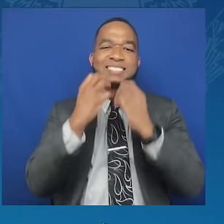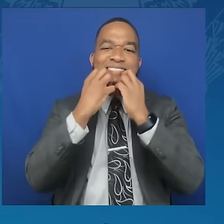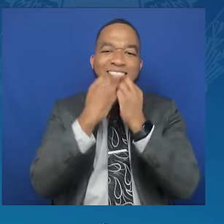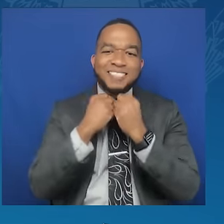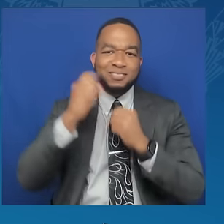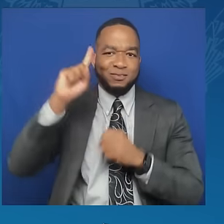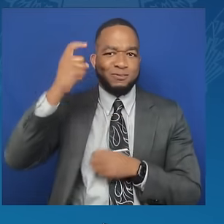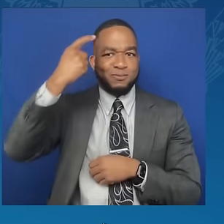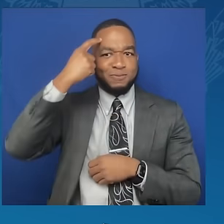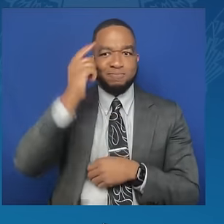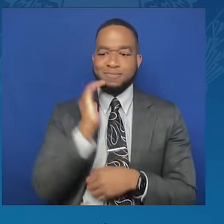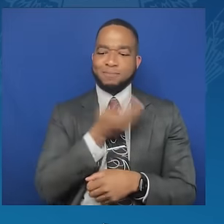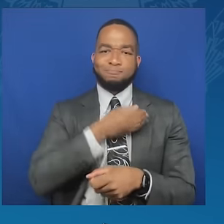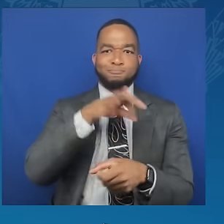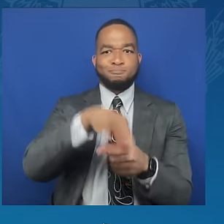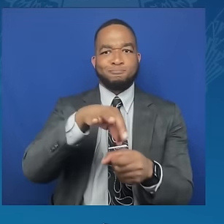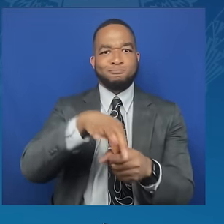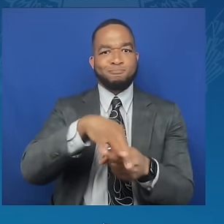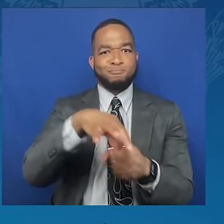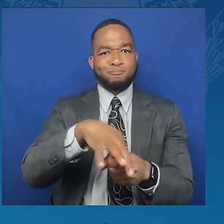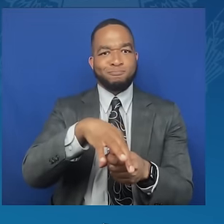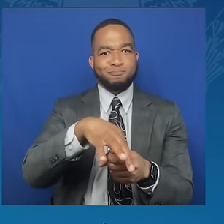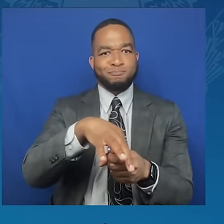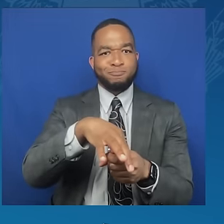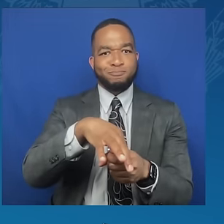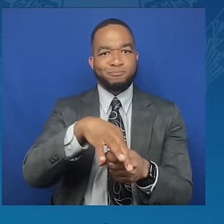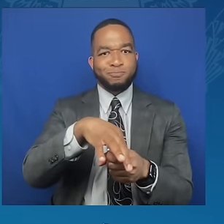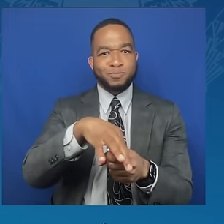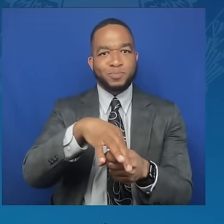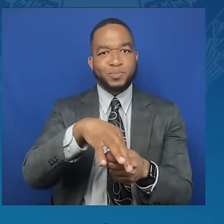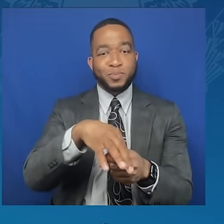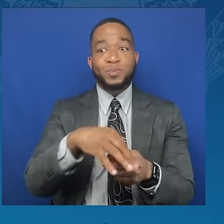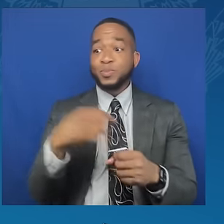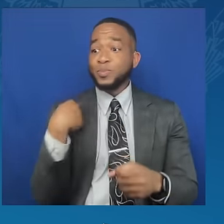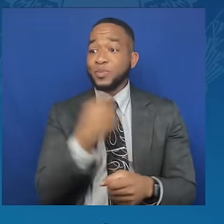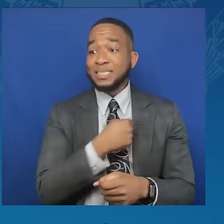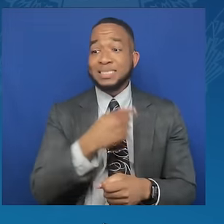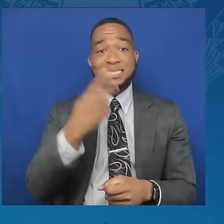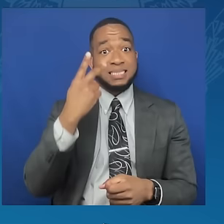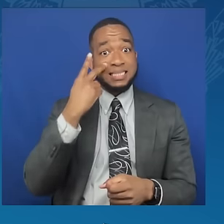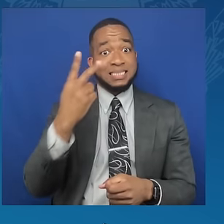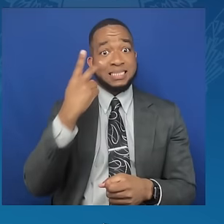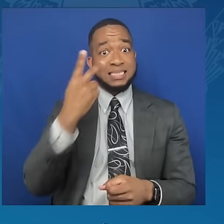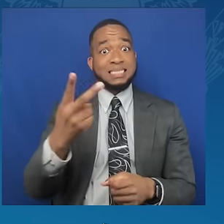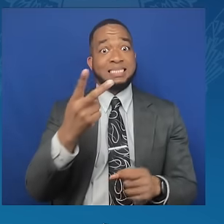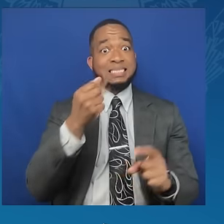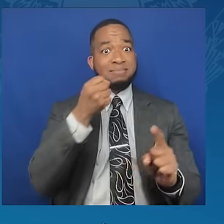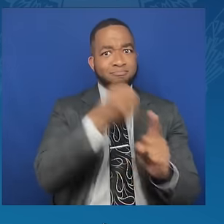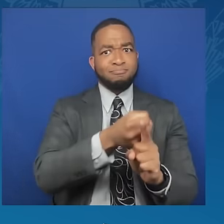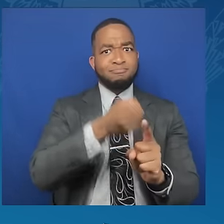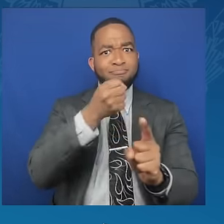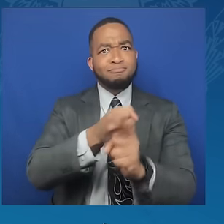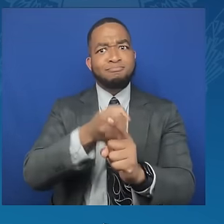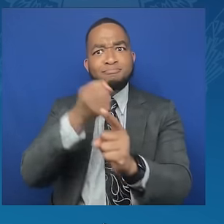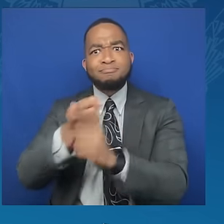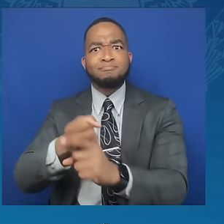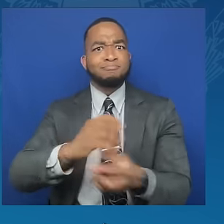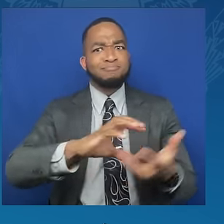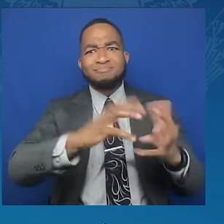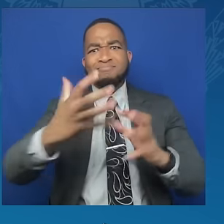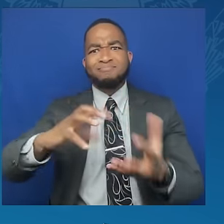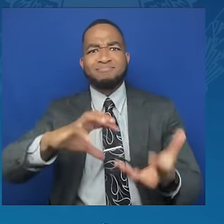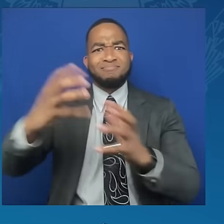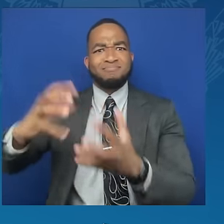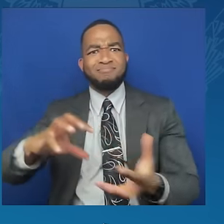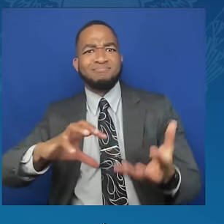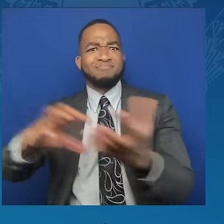see widespread attacks on institutions and election officials. We see hundreds of